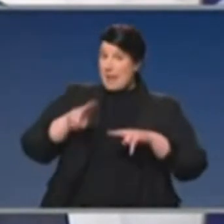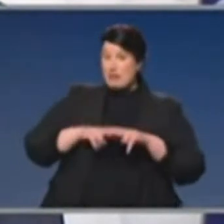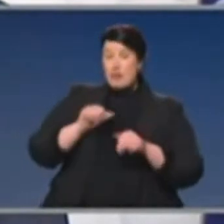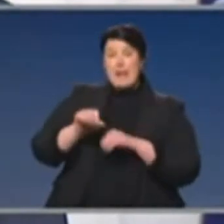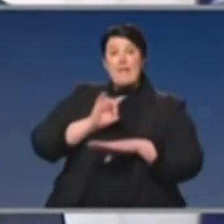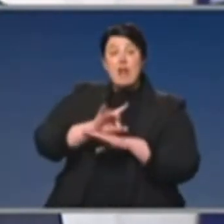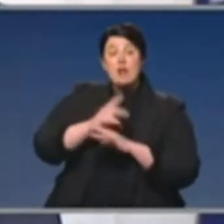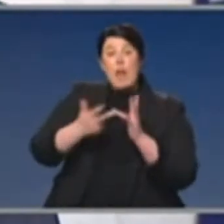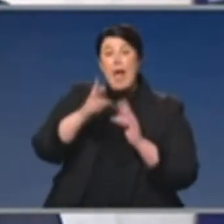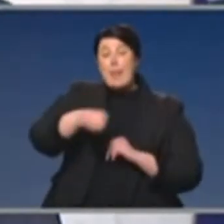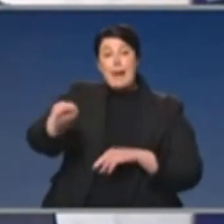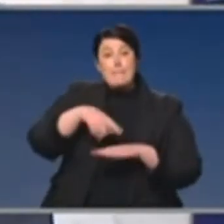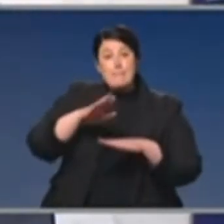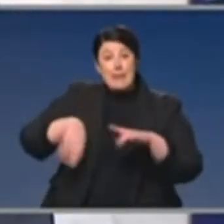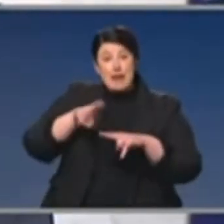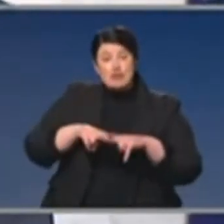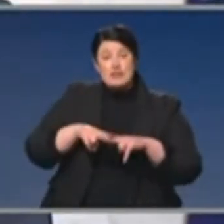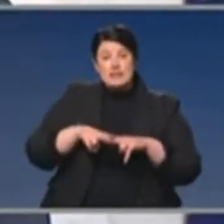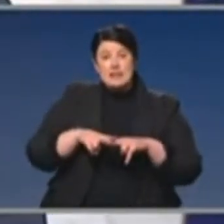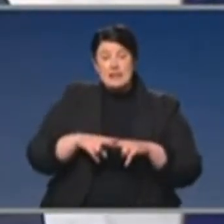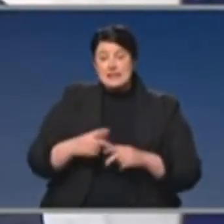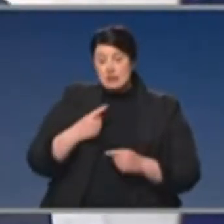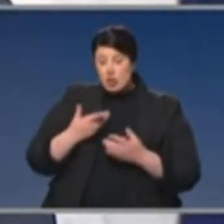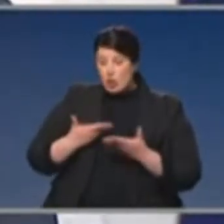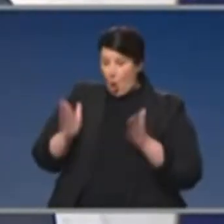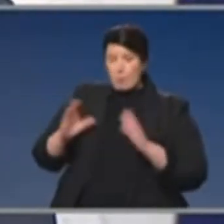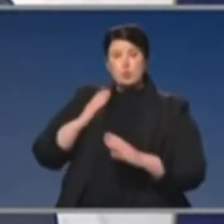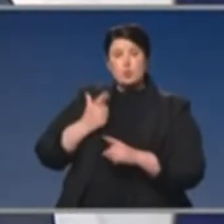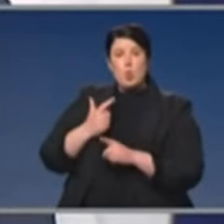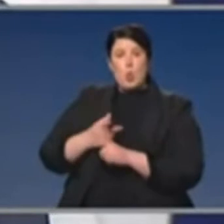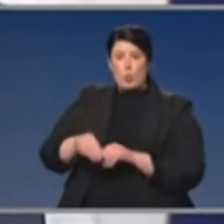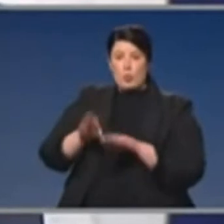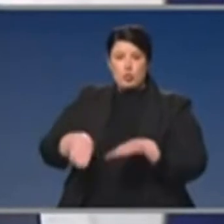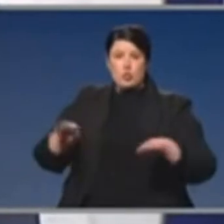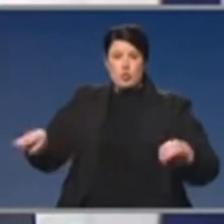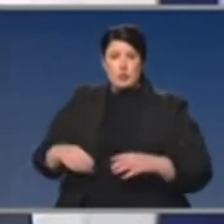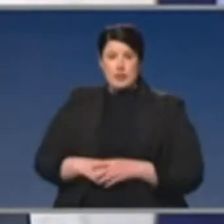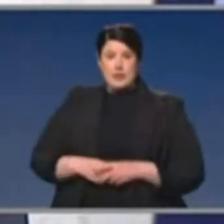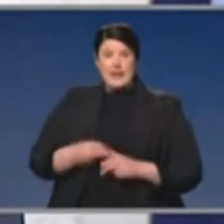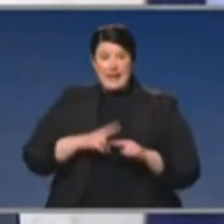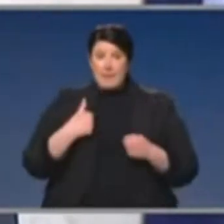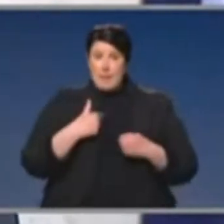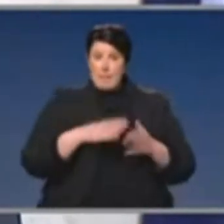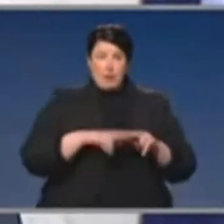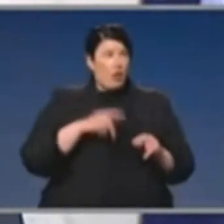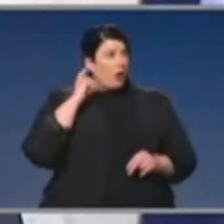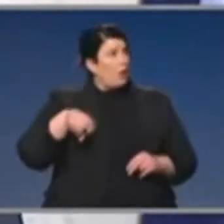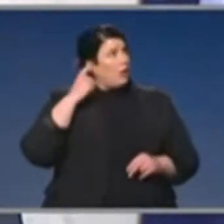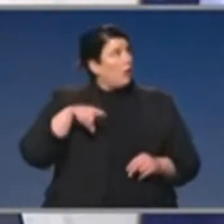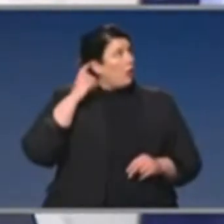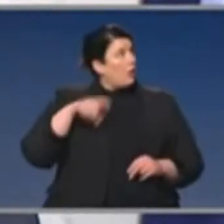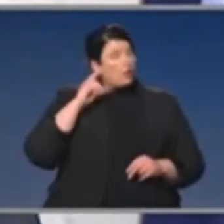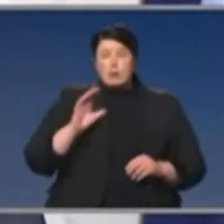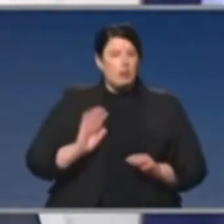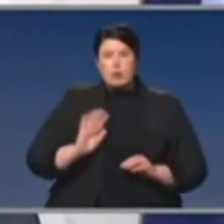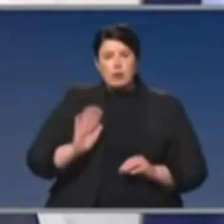tool is to educate your children and be realistic about the threat. There's no sense as a parent sticking your head in the sand believing that your kids aren't going to be online.